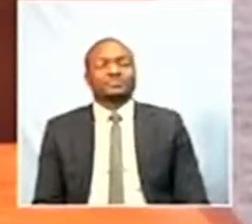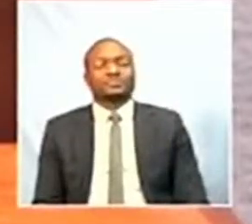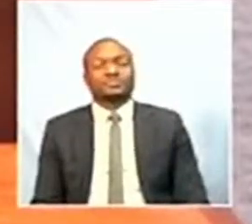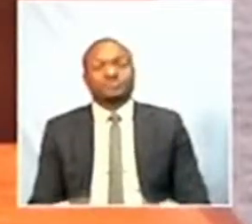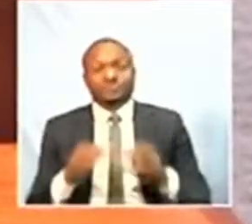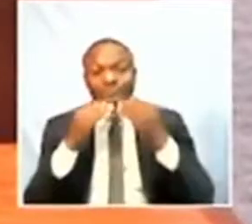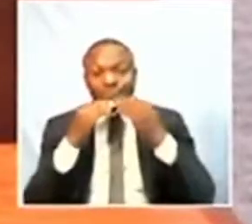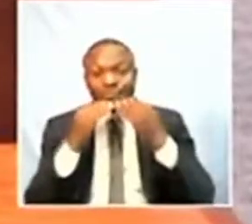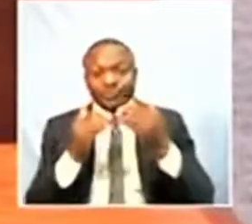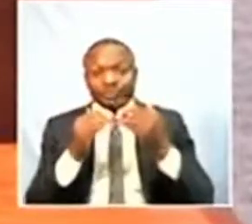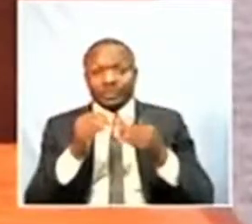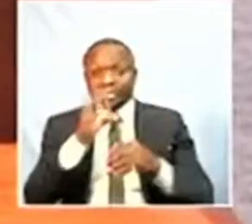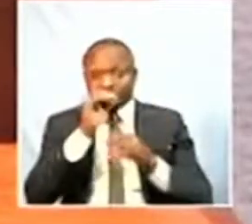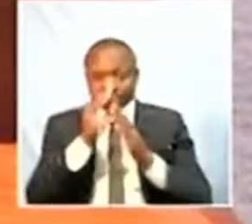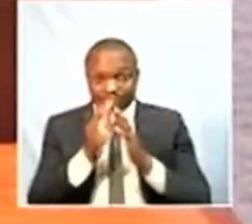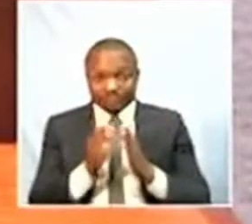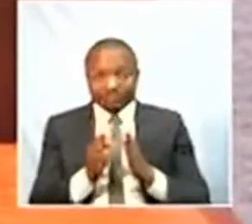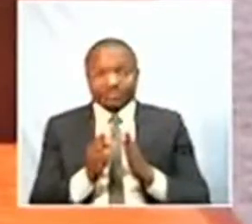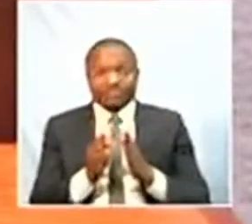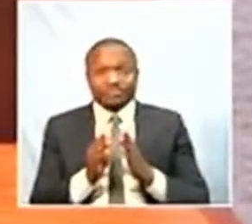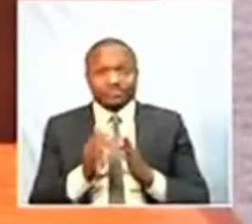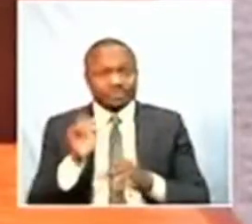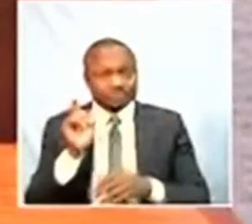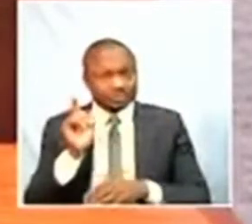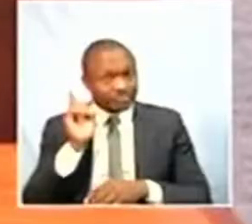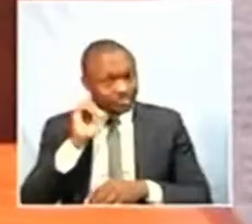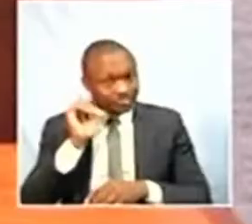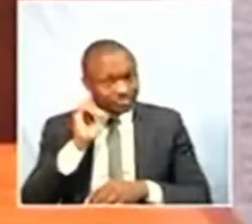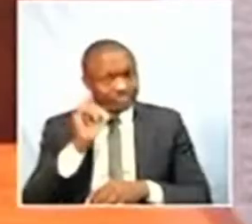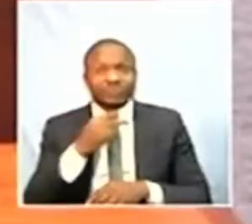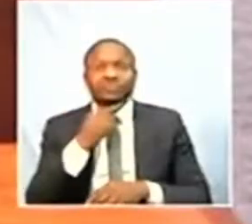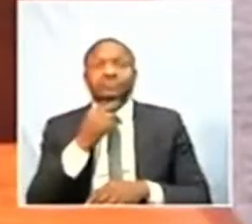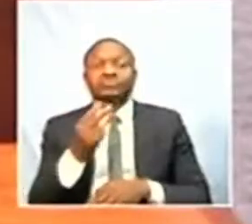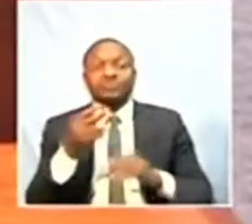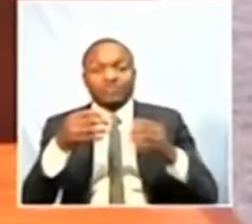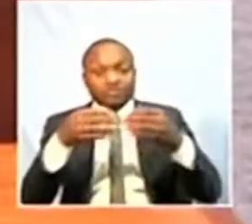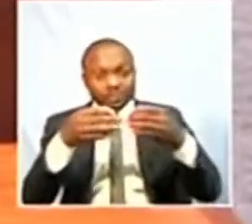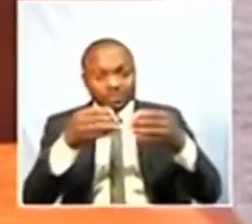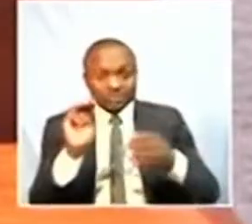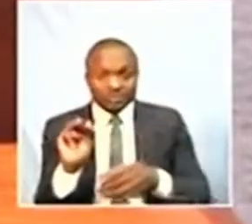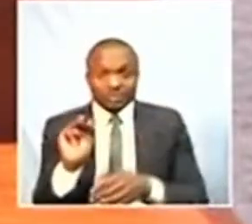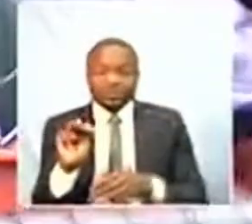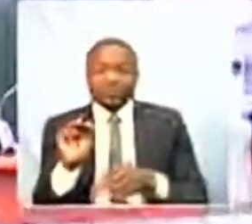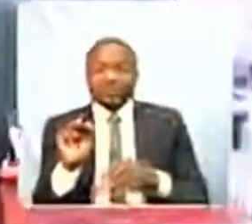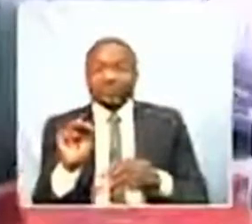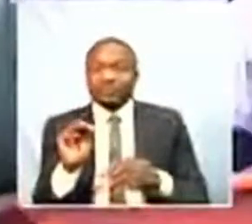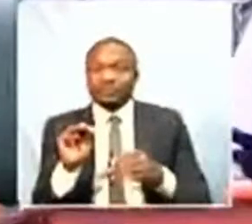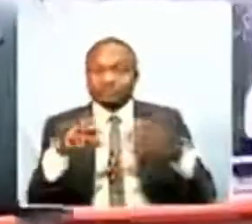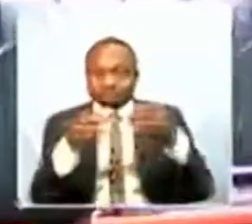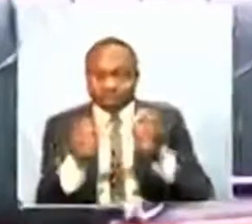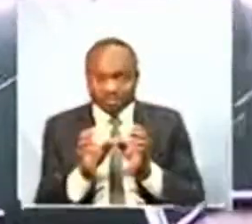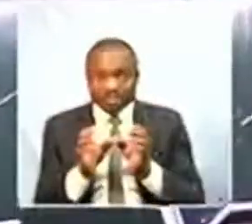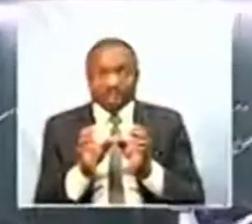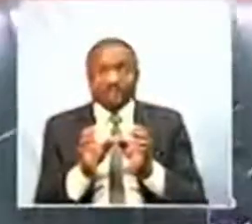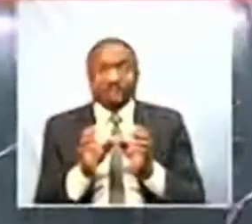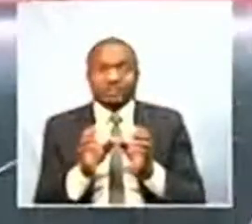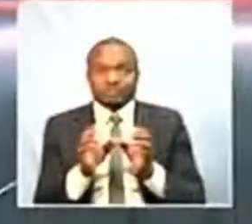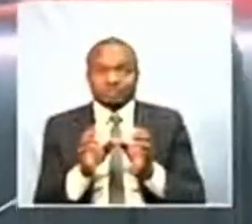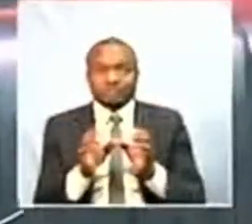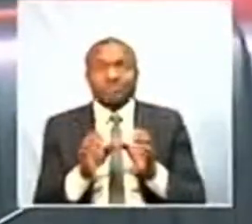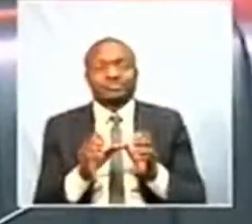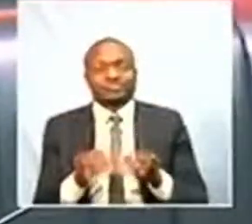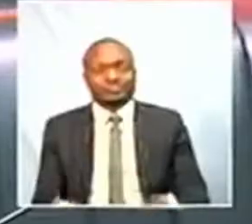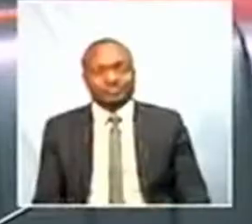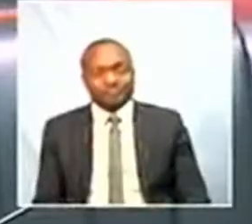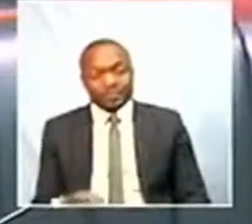Thank you, Madam Speaker, for hearing the voice of Material Constituency. My name is Kalunga Mwape, Member of Parliament of Material Constituency,